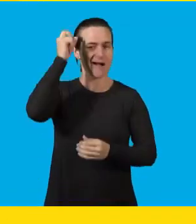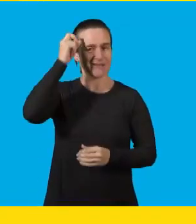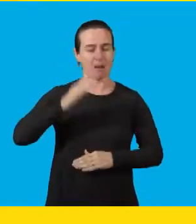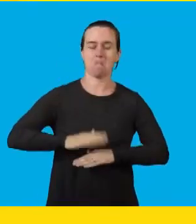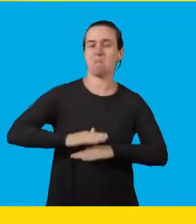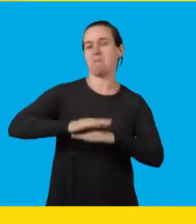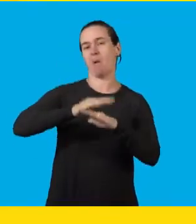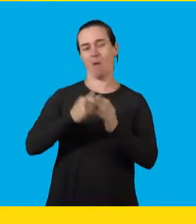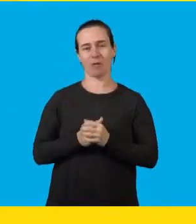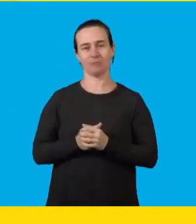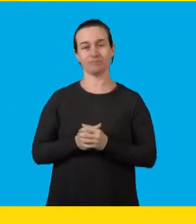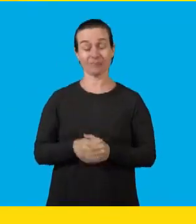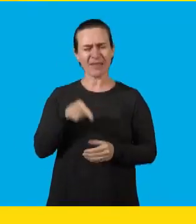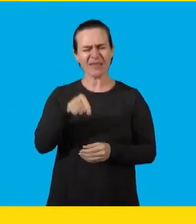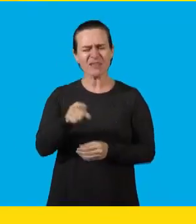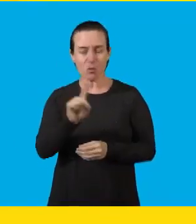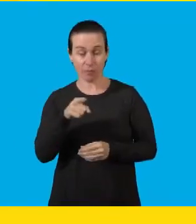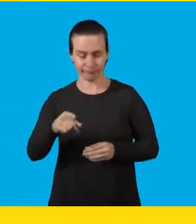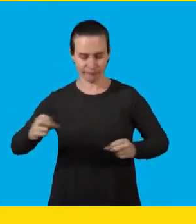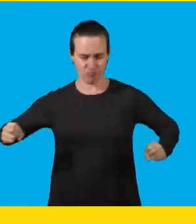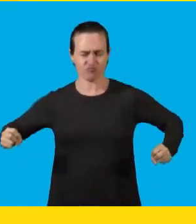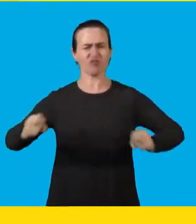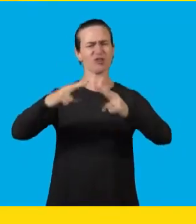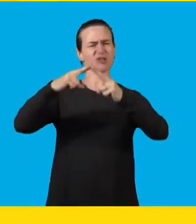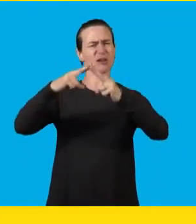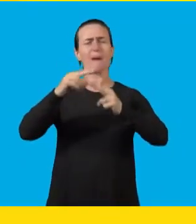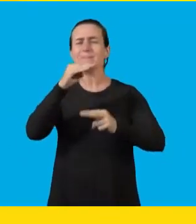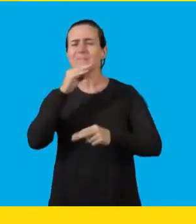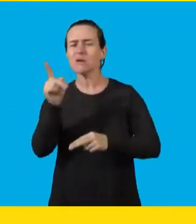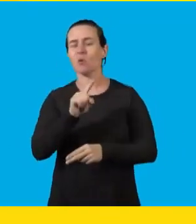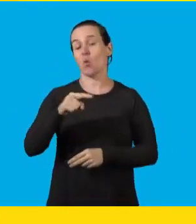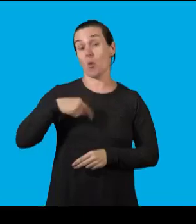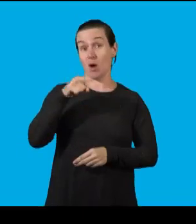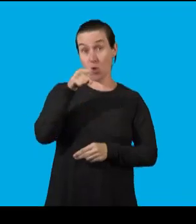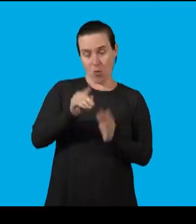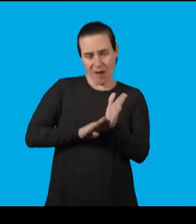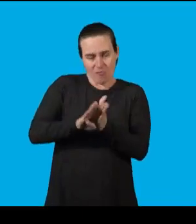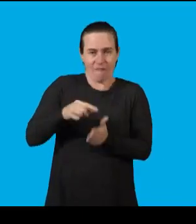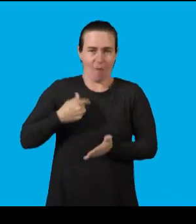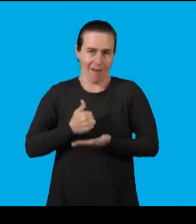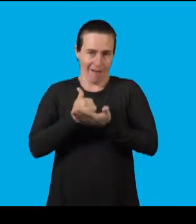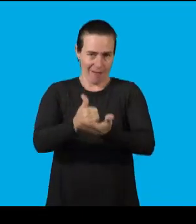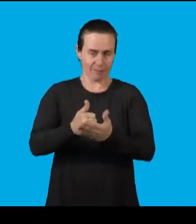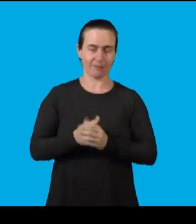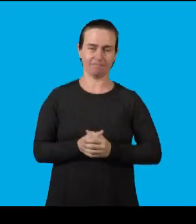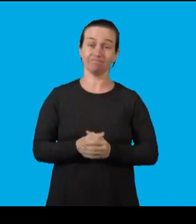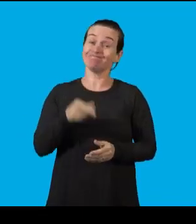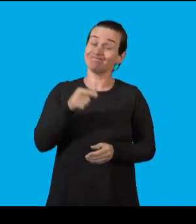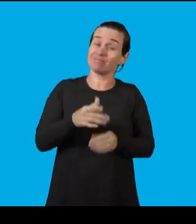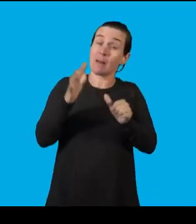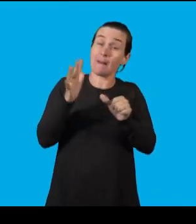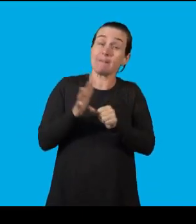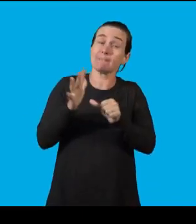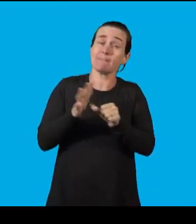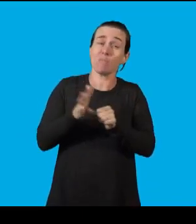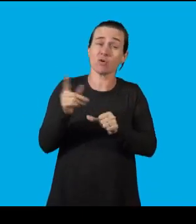remember I said this is bridging the gap. We are trying to help you improve. So, it's very important that